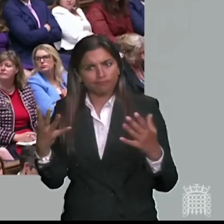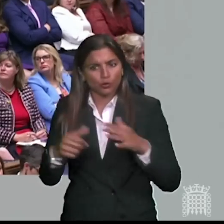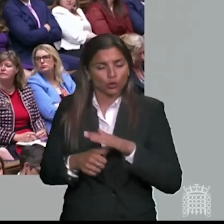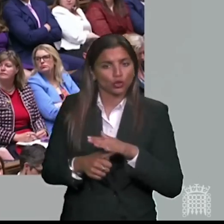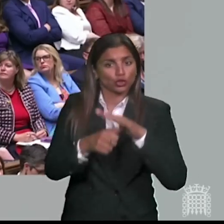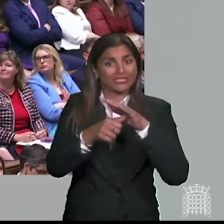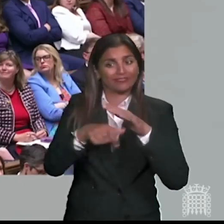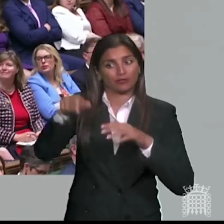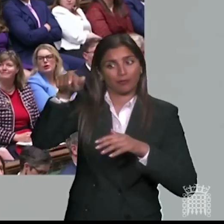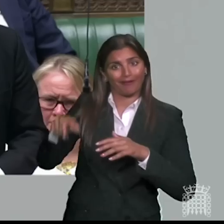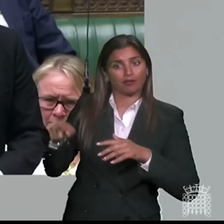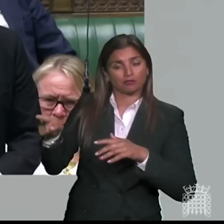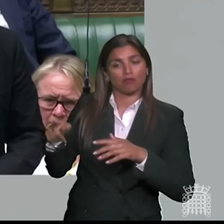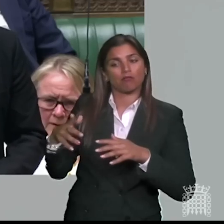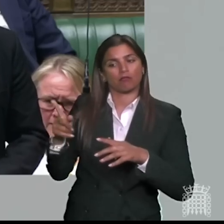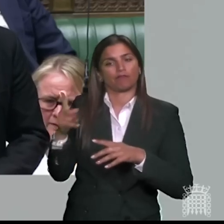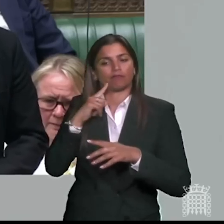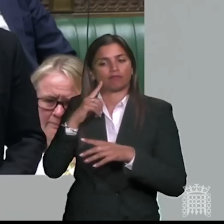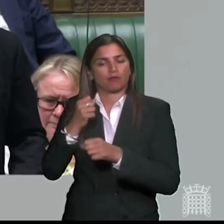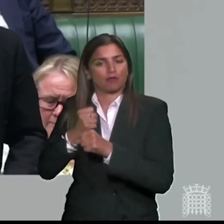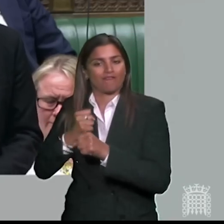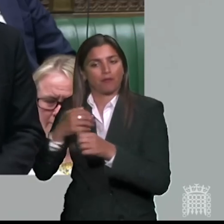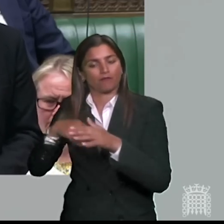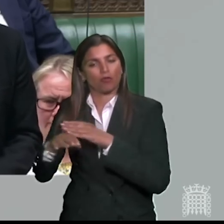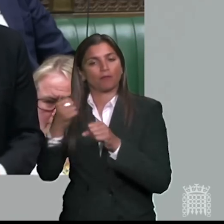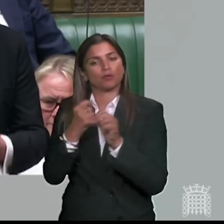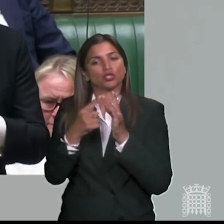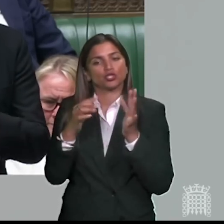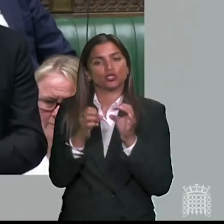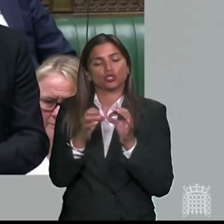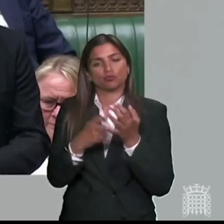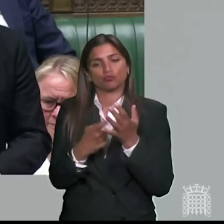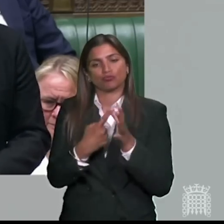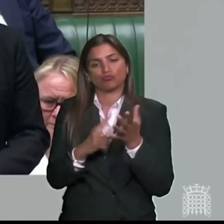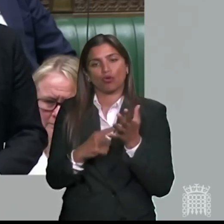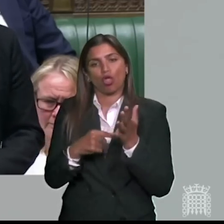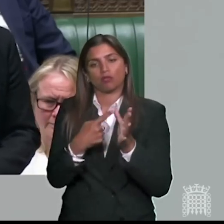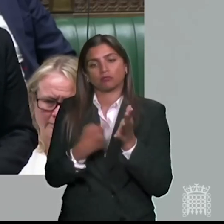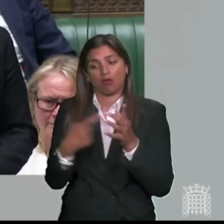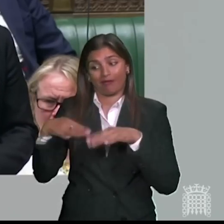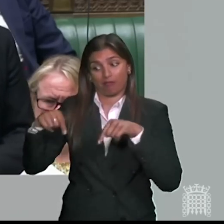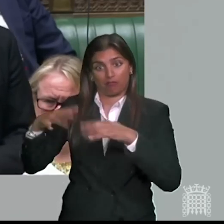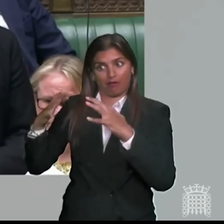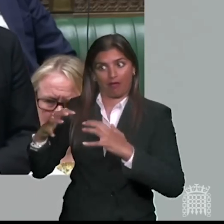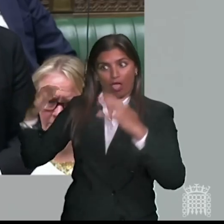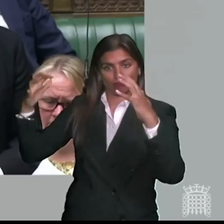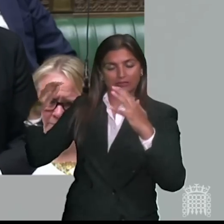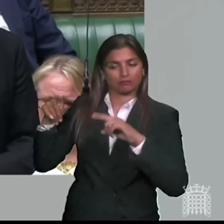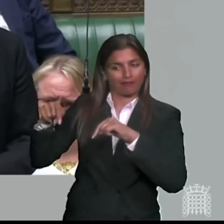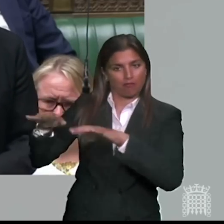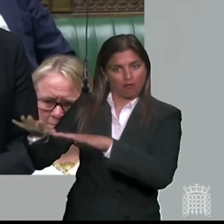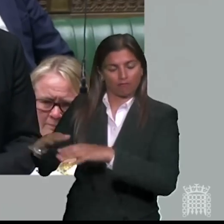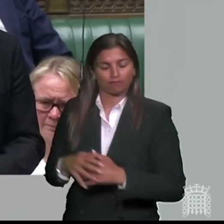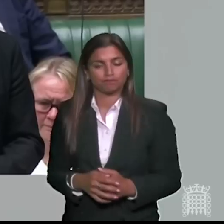of Gibraltar in the gallery, Fabian Picardo. Can I seek an assurance from the Deputy Prime Minister that as